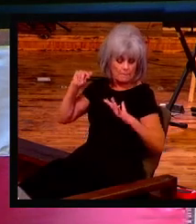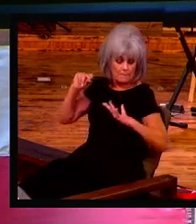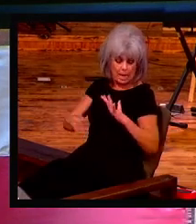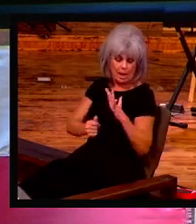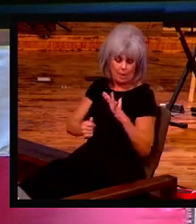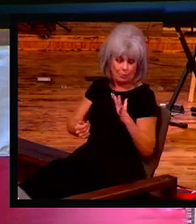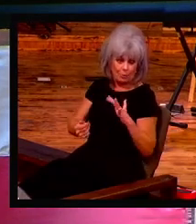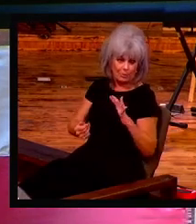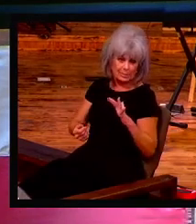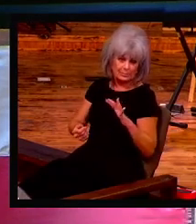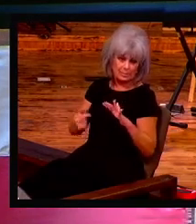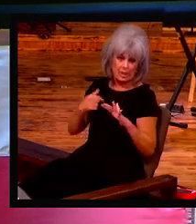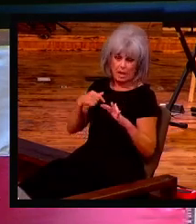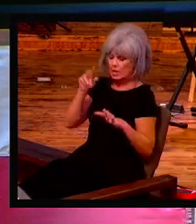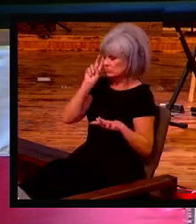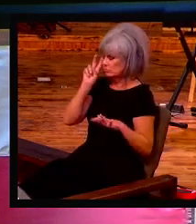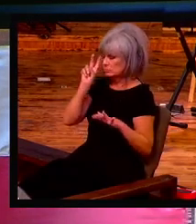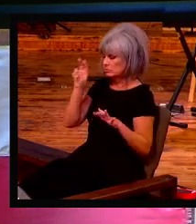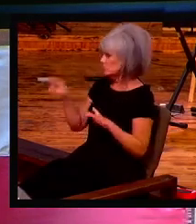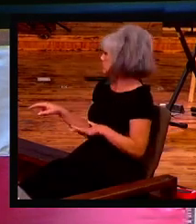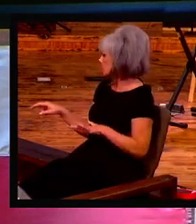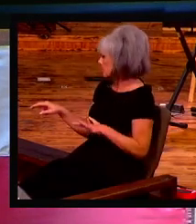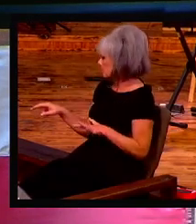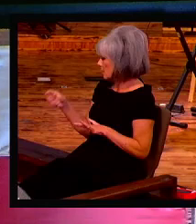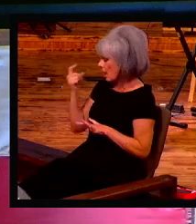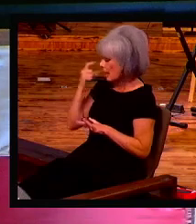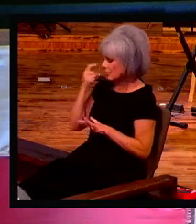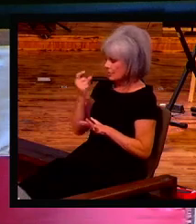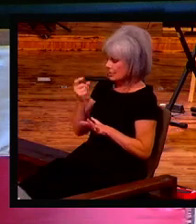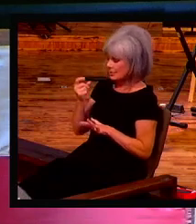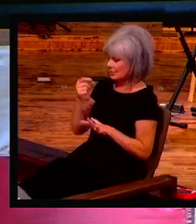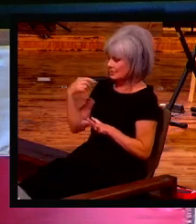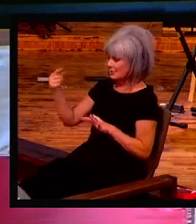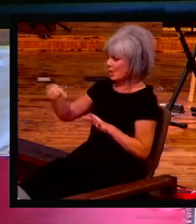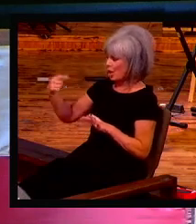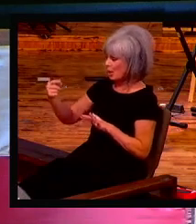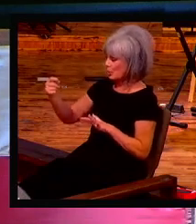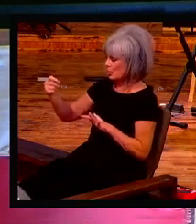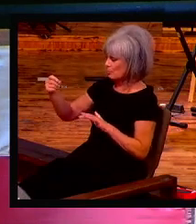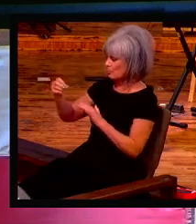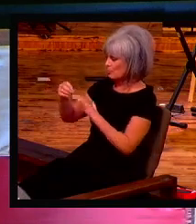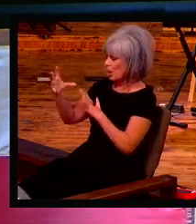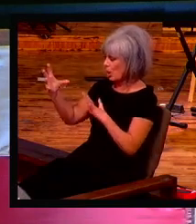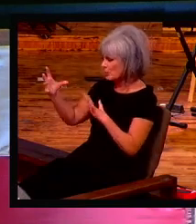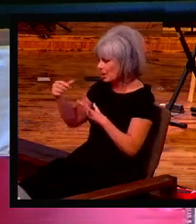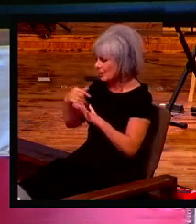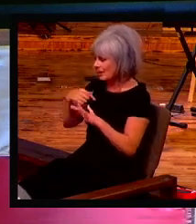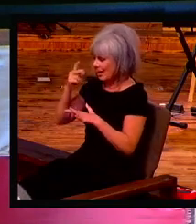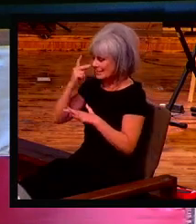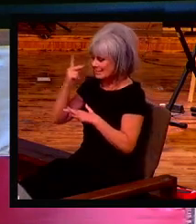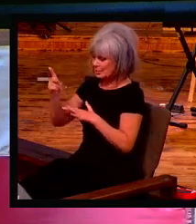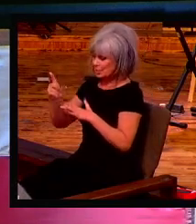I look over, and I think one of the tires has popped. And all I see is mist everywhere.